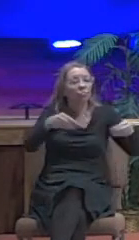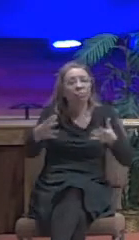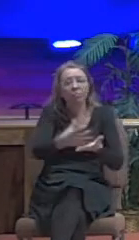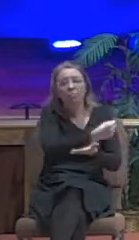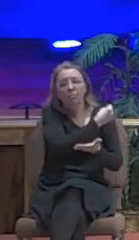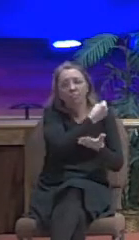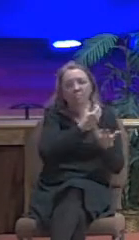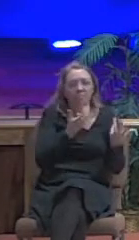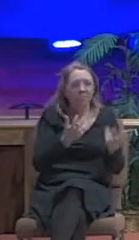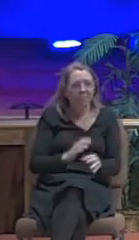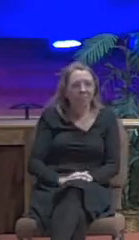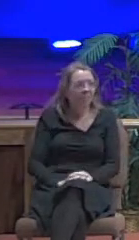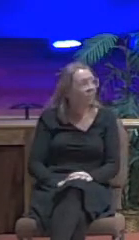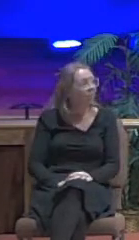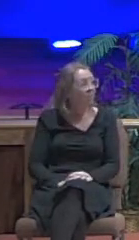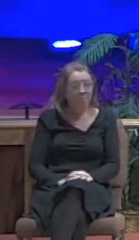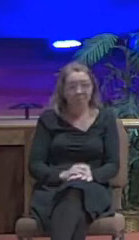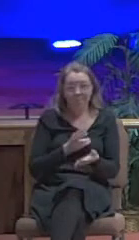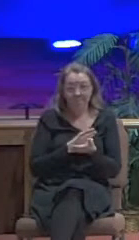Is that the truth?